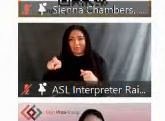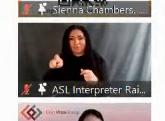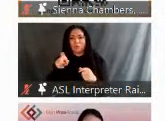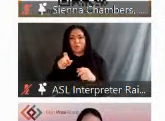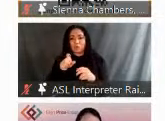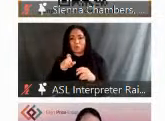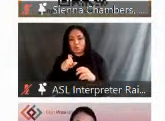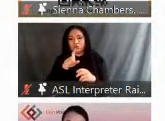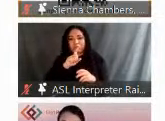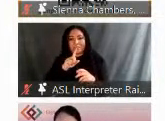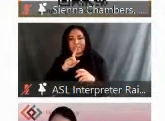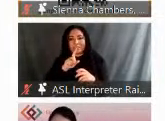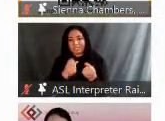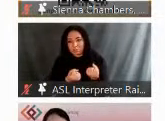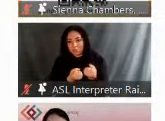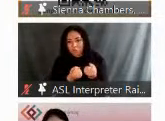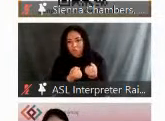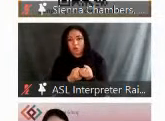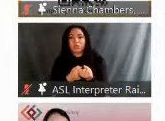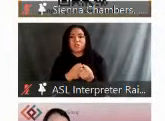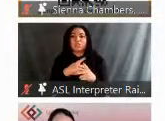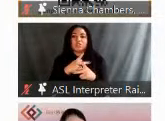primary childcare home,